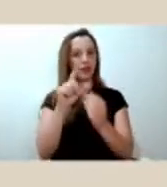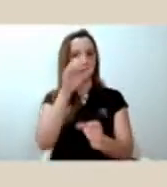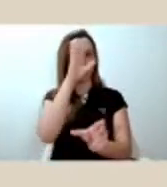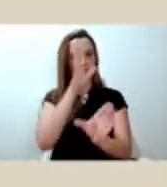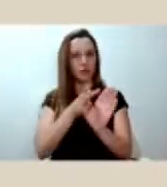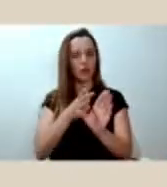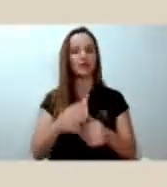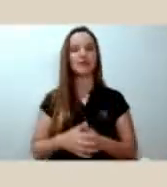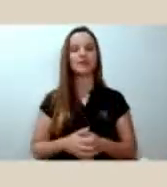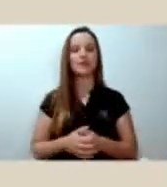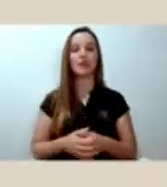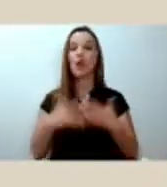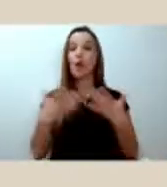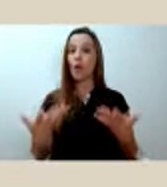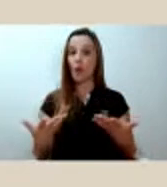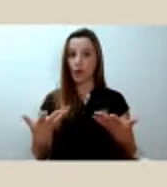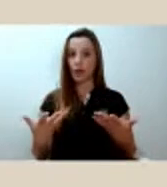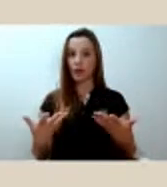have